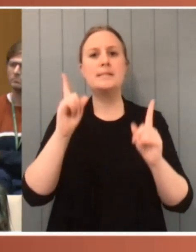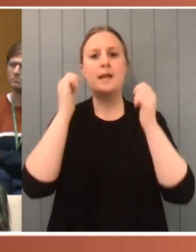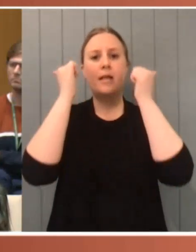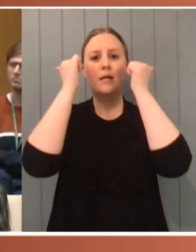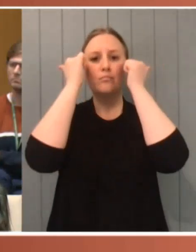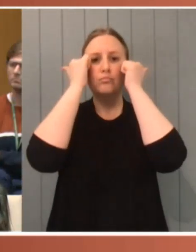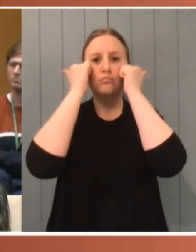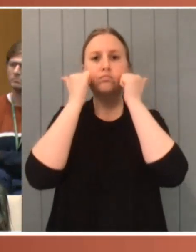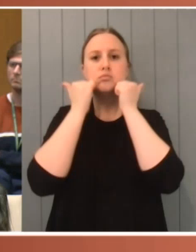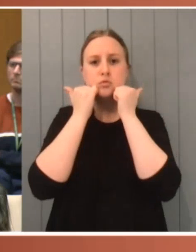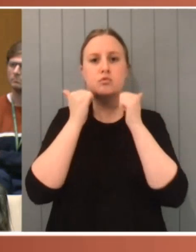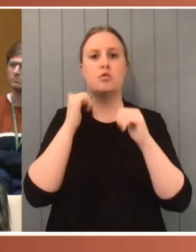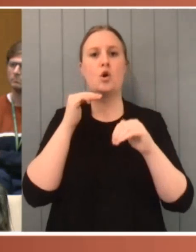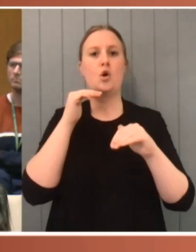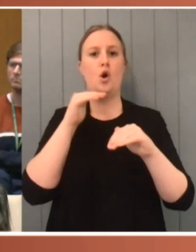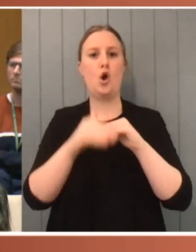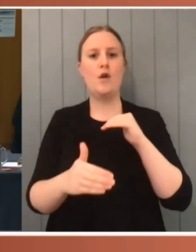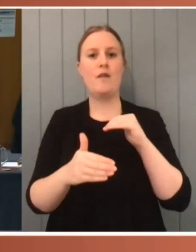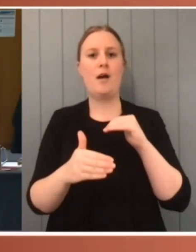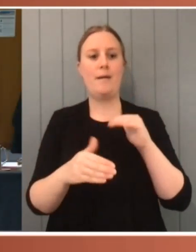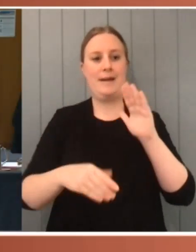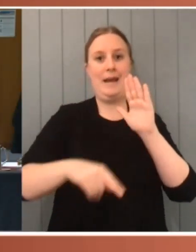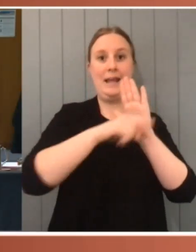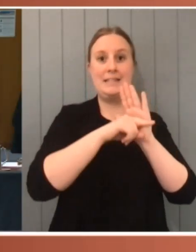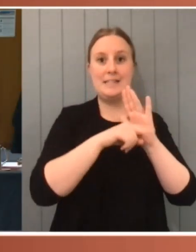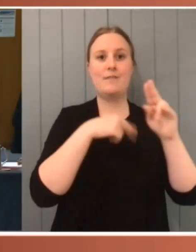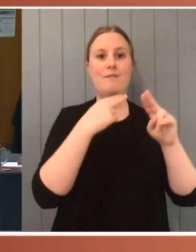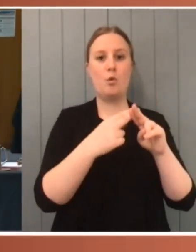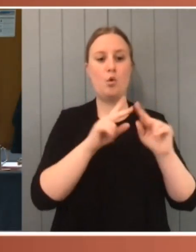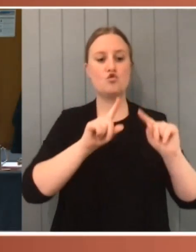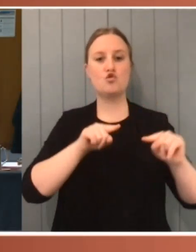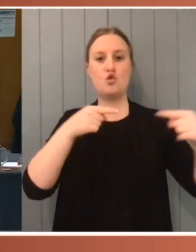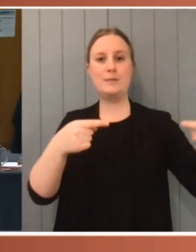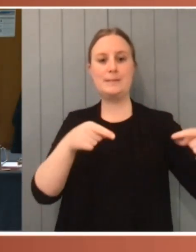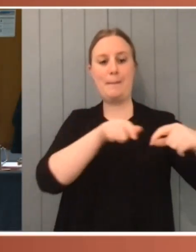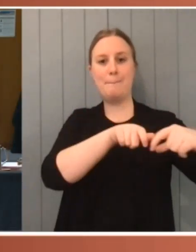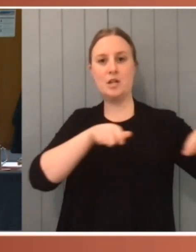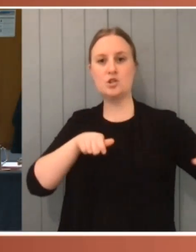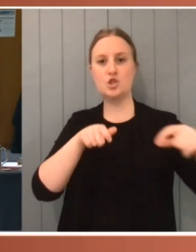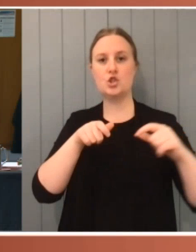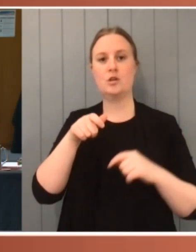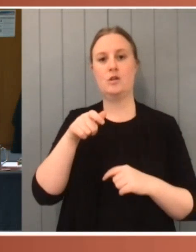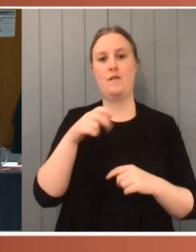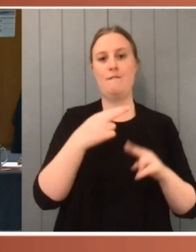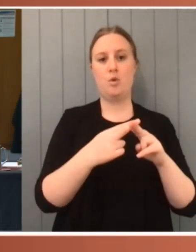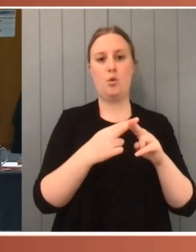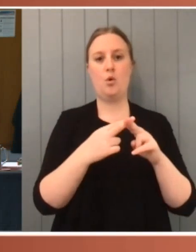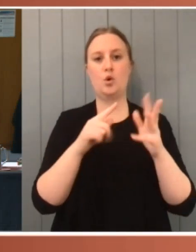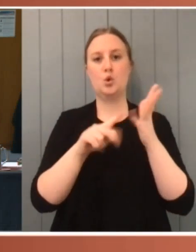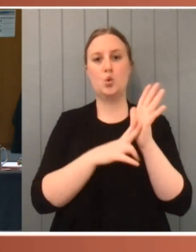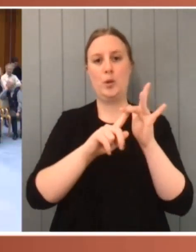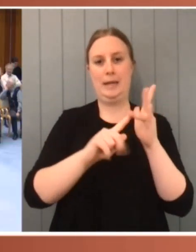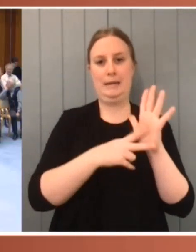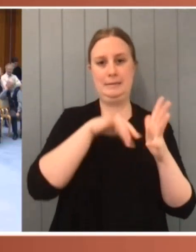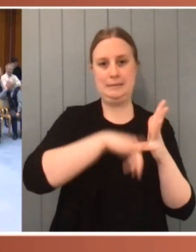the minor parties? That is an argument that it benefited the Labor Party compulsory